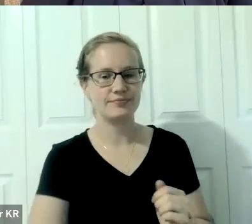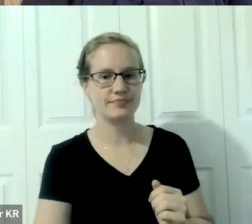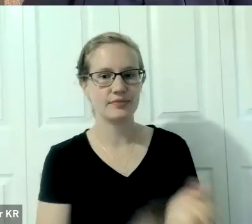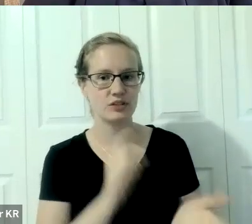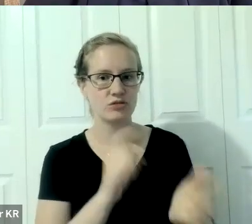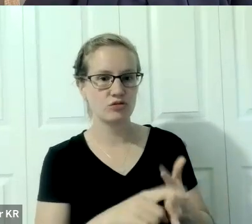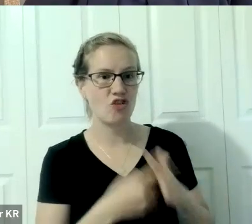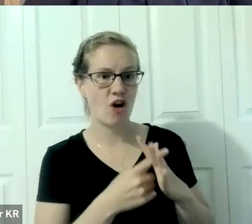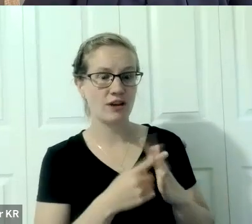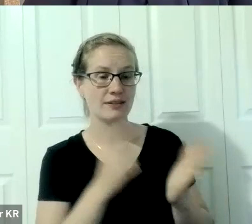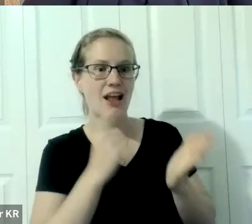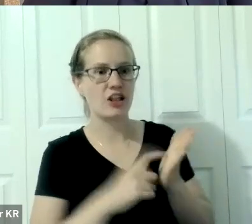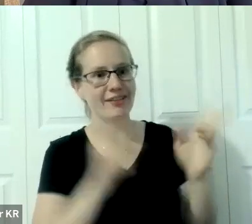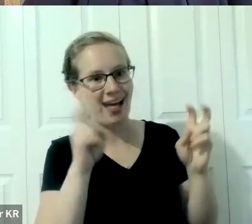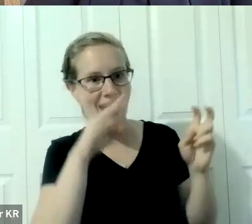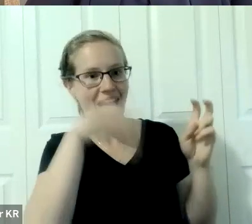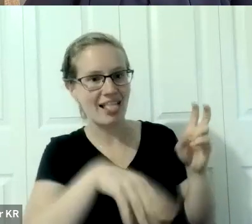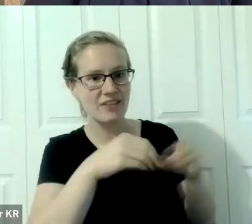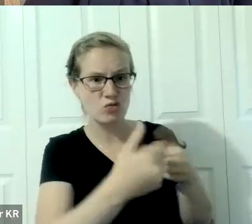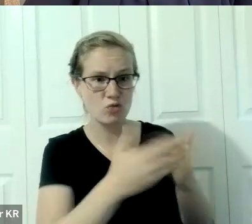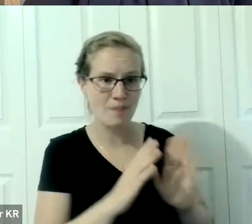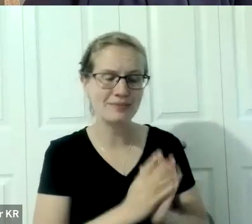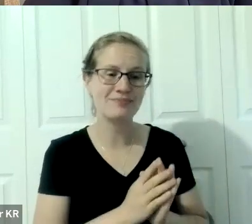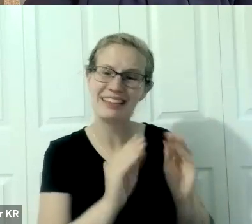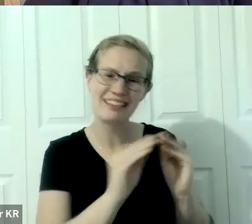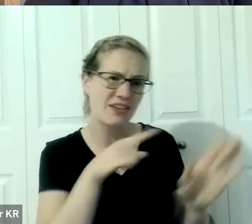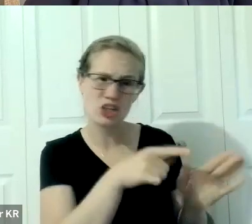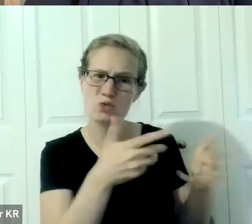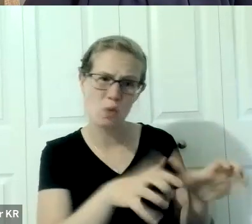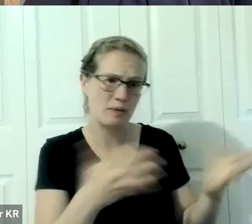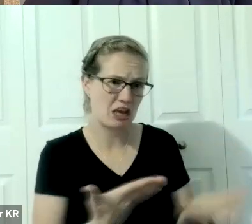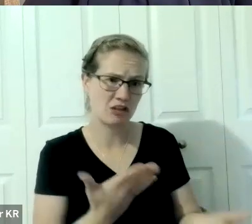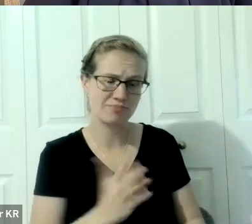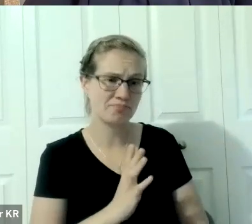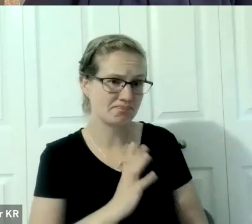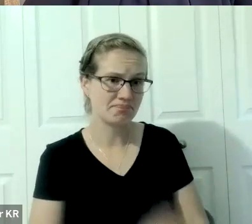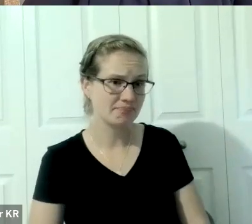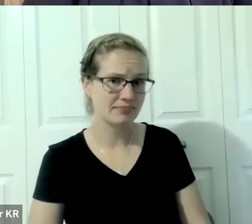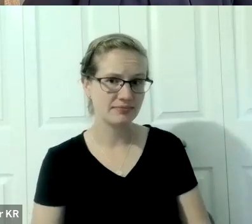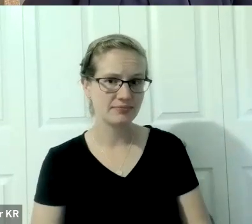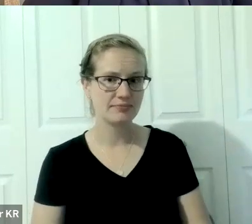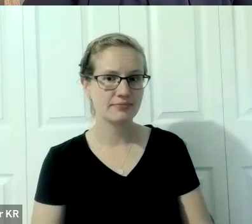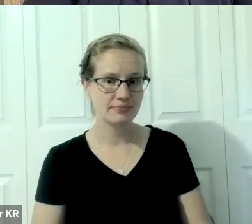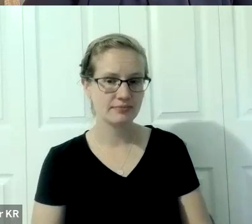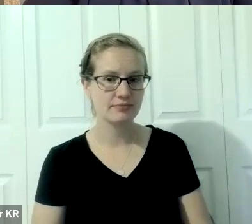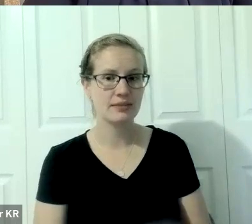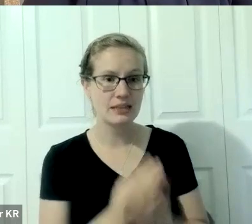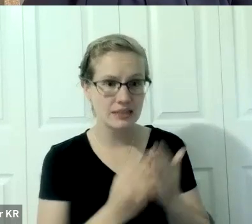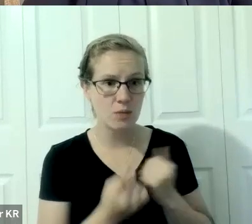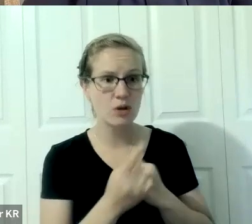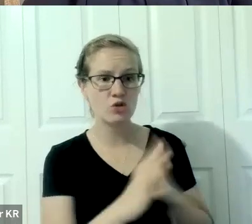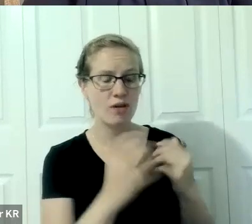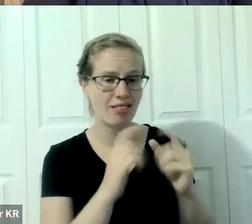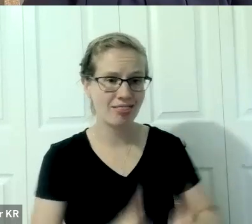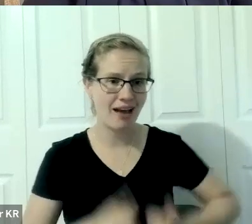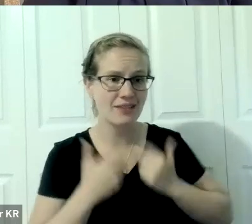elephant in the room, which is, it's very clear that you don't want to be here. But someone in your life